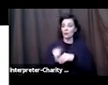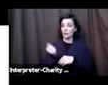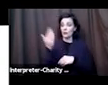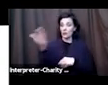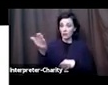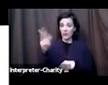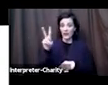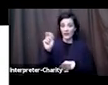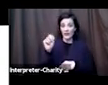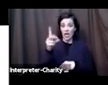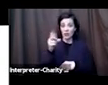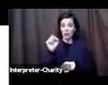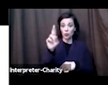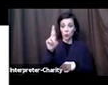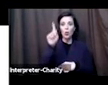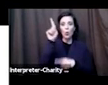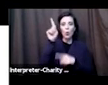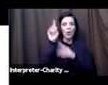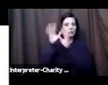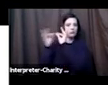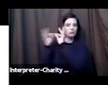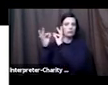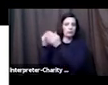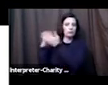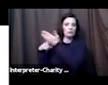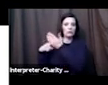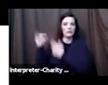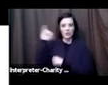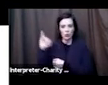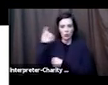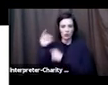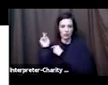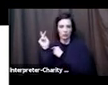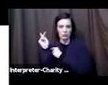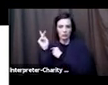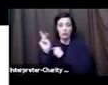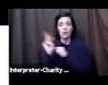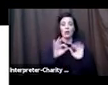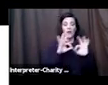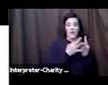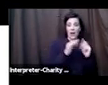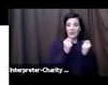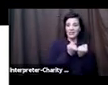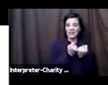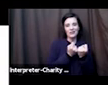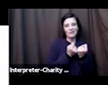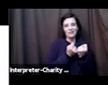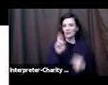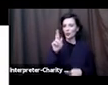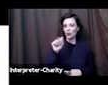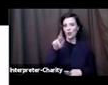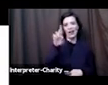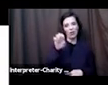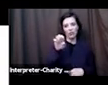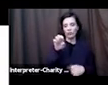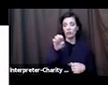to deal with all of the insurance behind the scenes stuff. Families and teams very rarely have to, as long as the